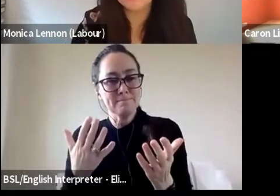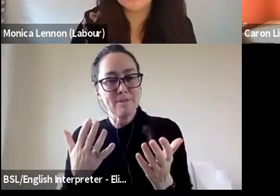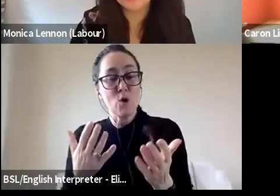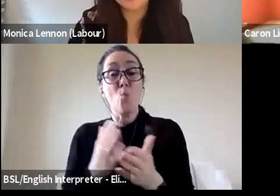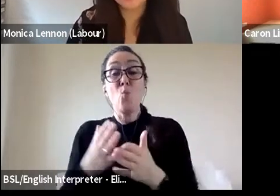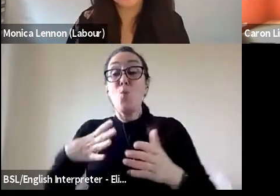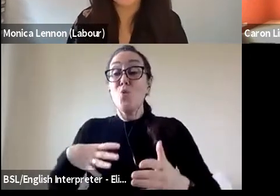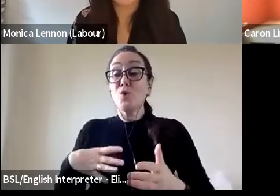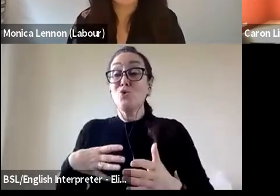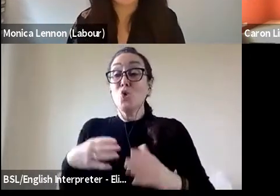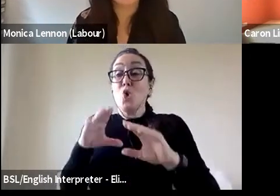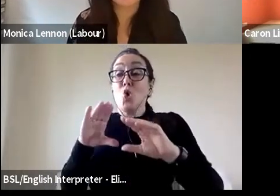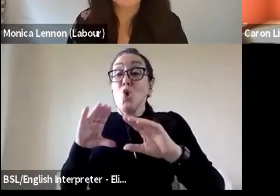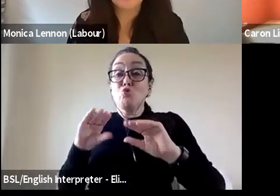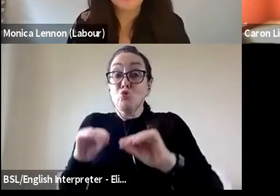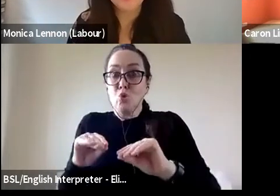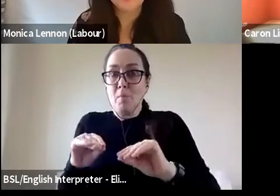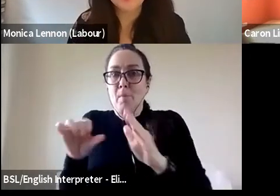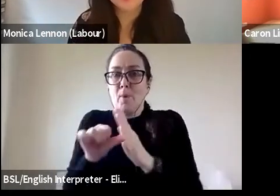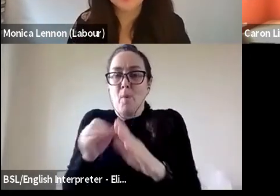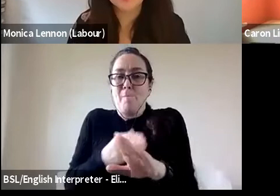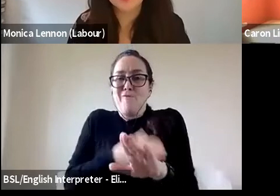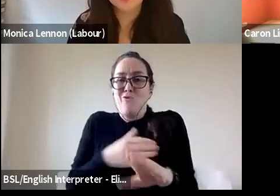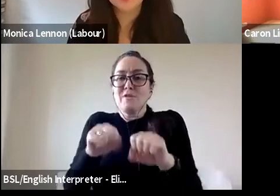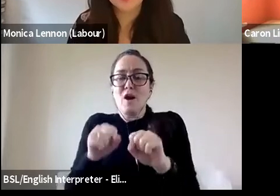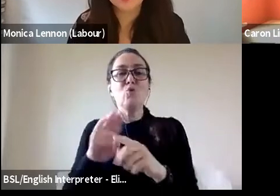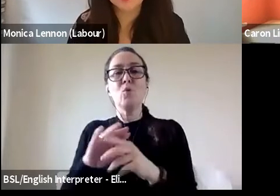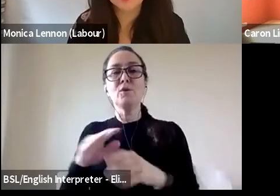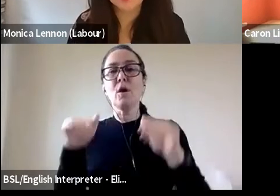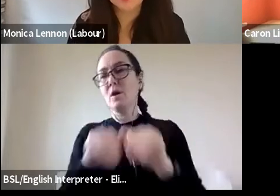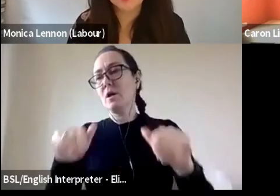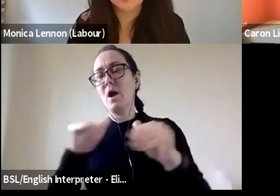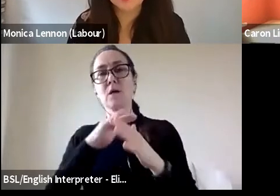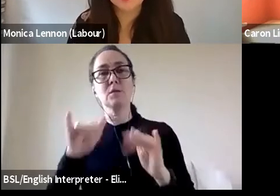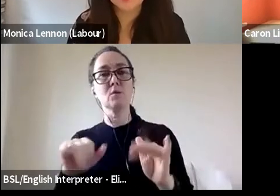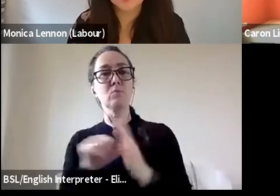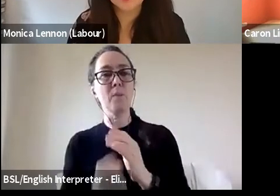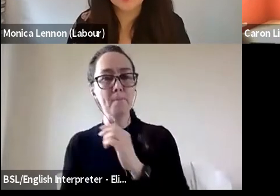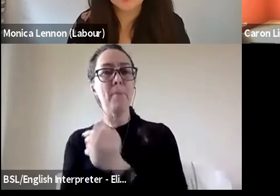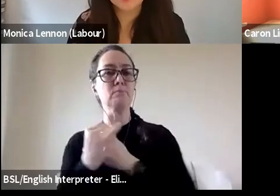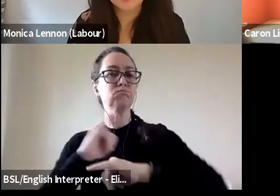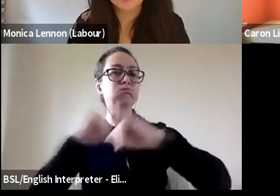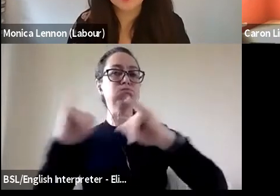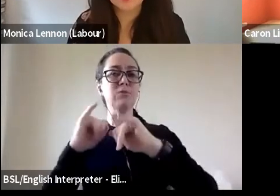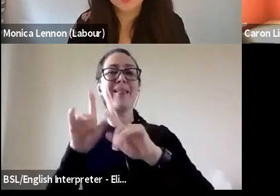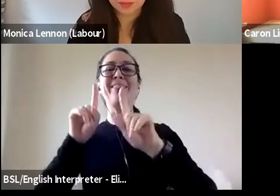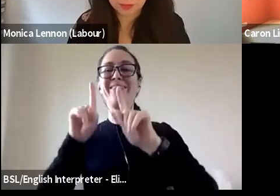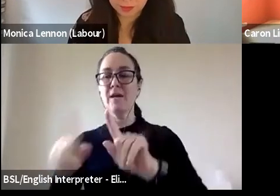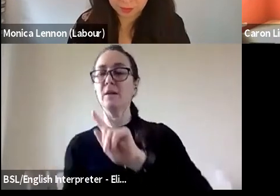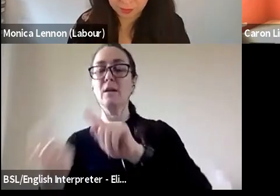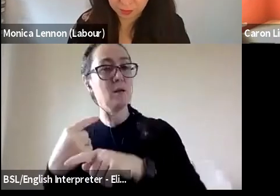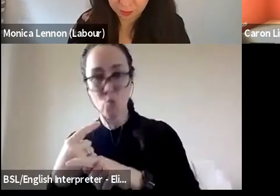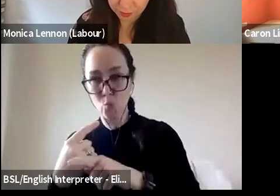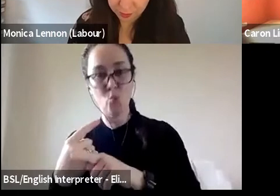problem before it starts, rather than a reactionary healthcare and support system, which we have